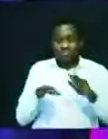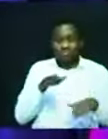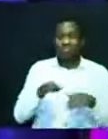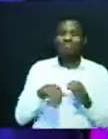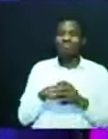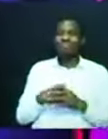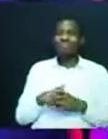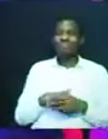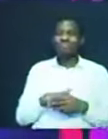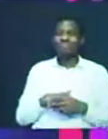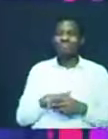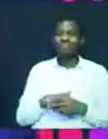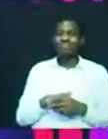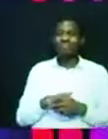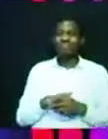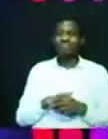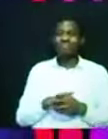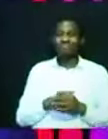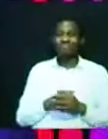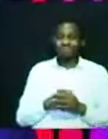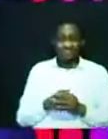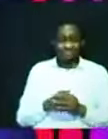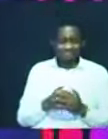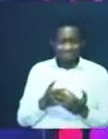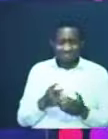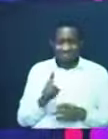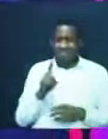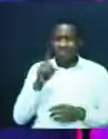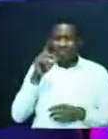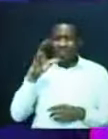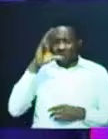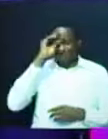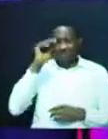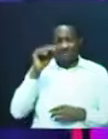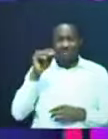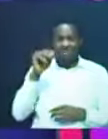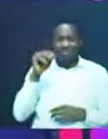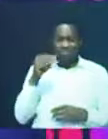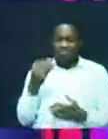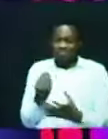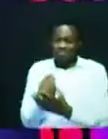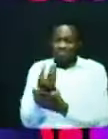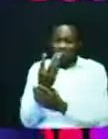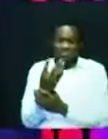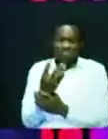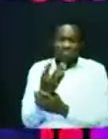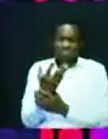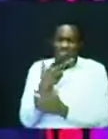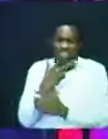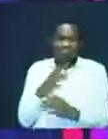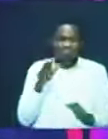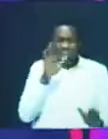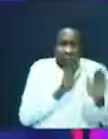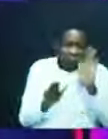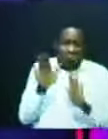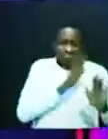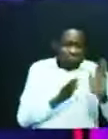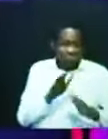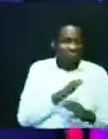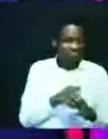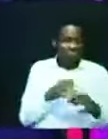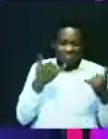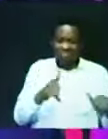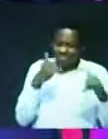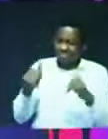of my boys, when he was growing up, was very troubled. So he was always moving, causing trouble, and jumping here and